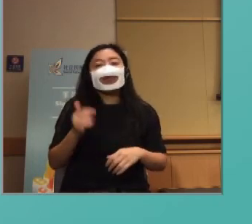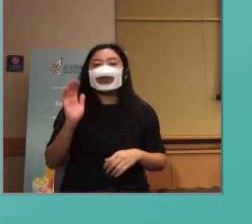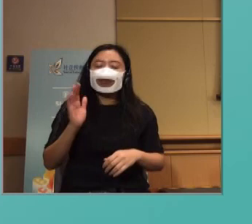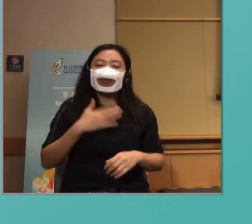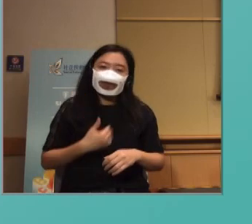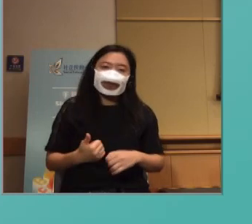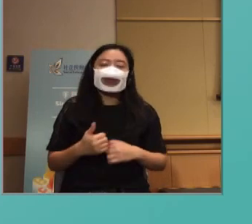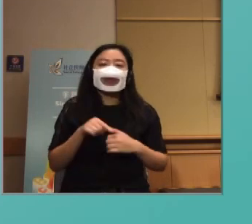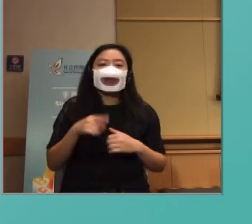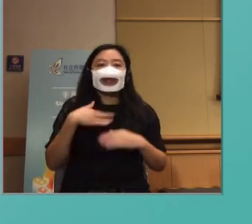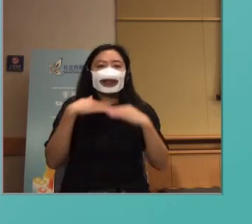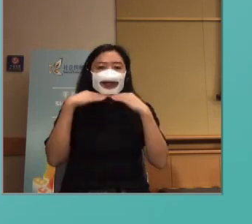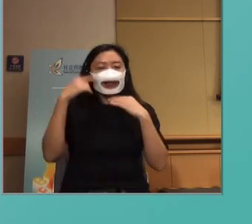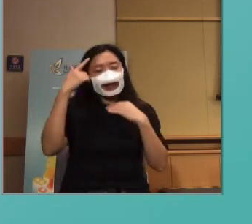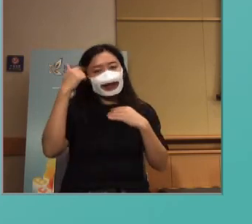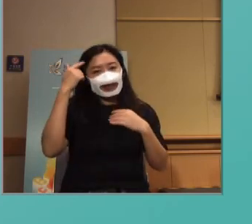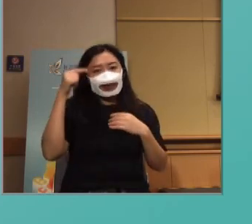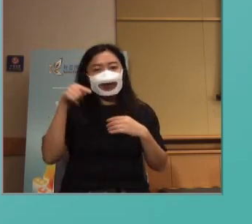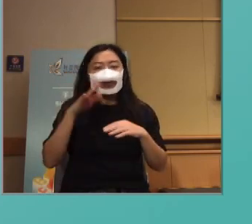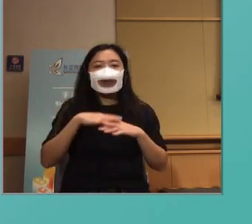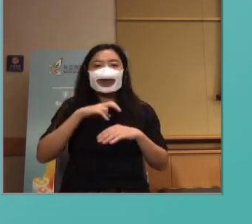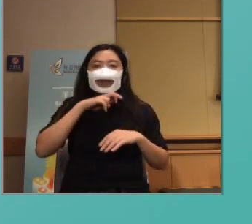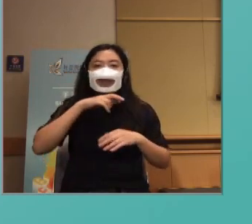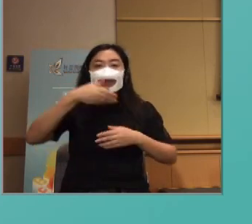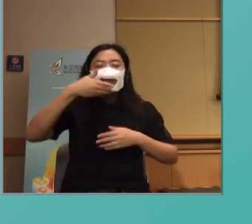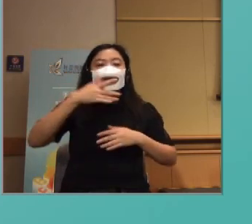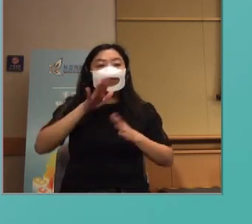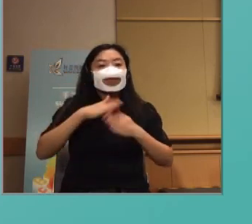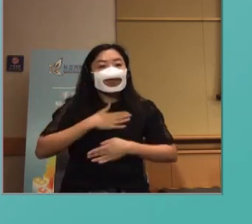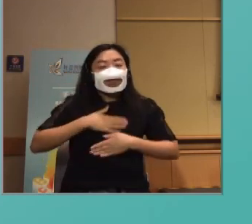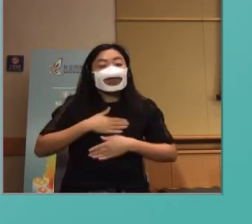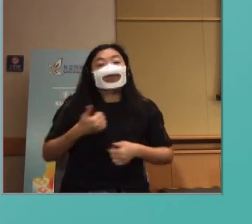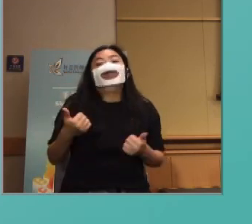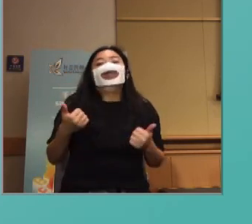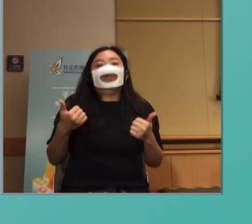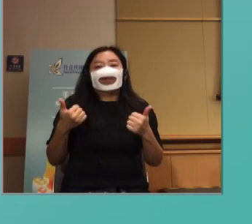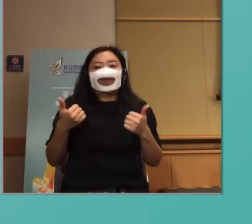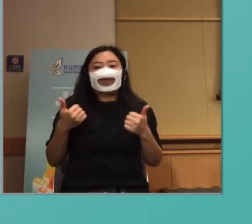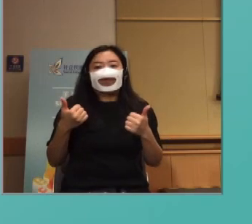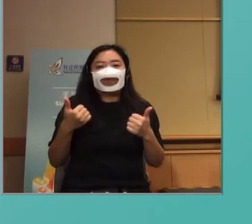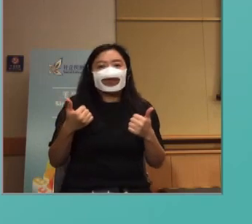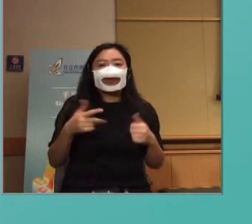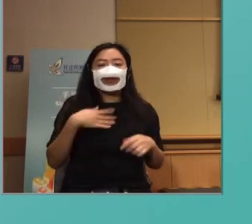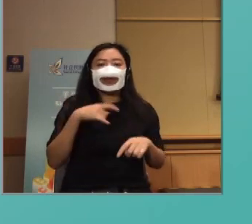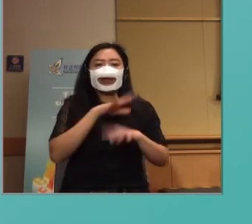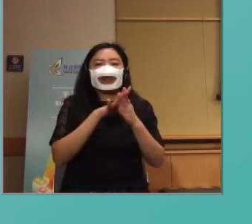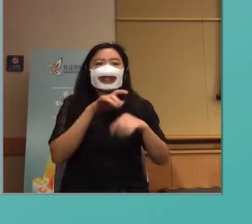good lunch. It's tea time, I realize. My timetable is all messed up. I apologize for the mustache,